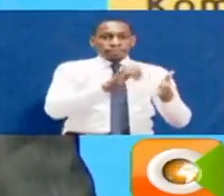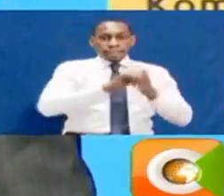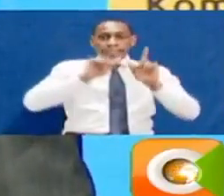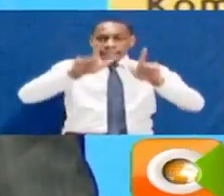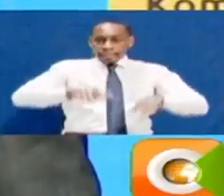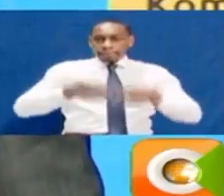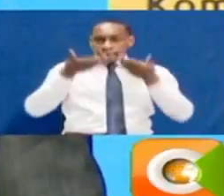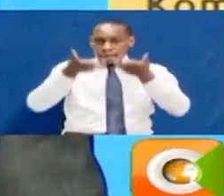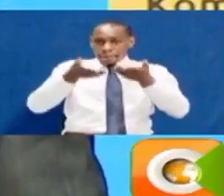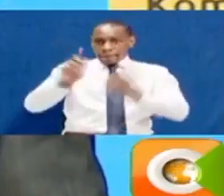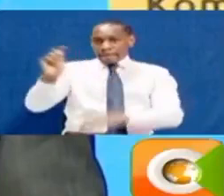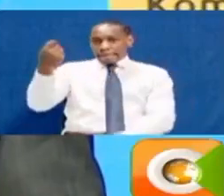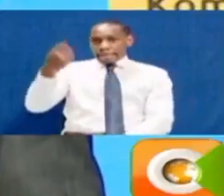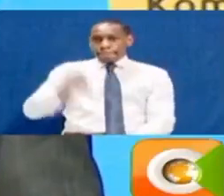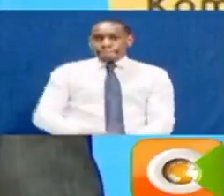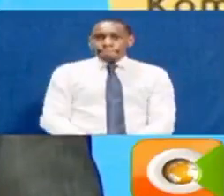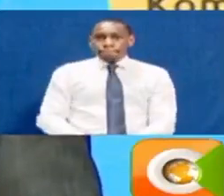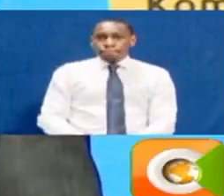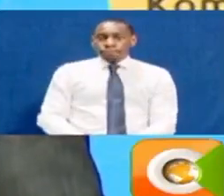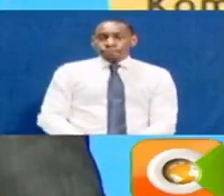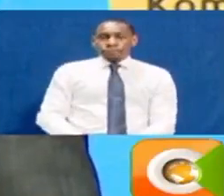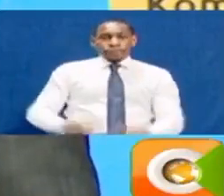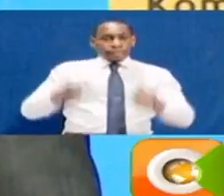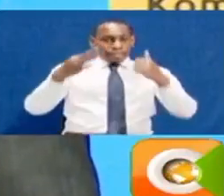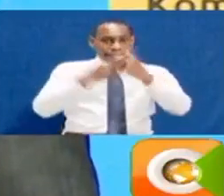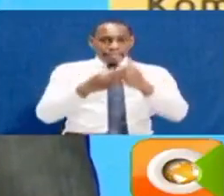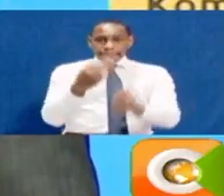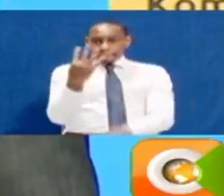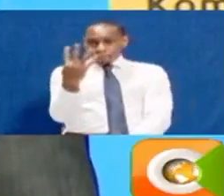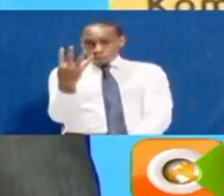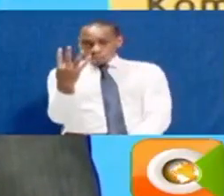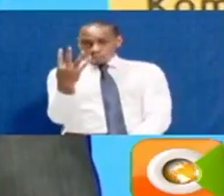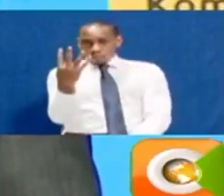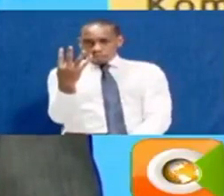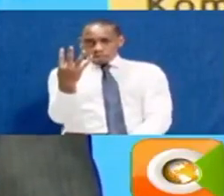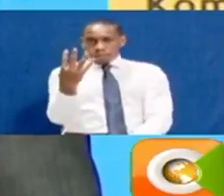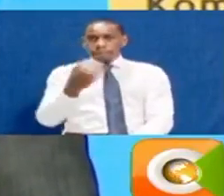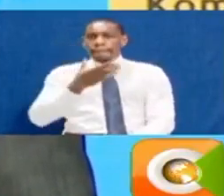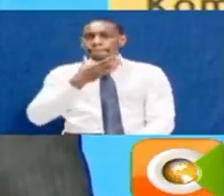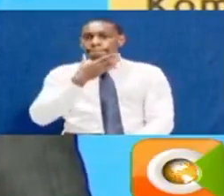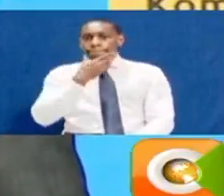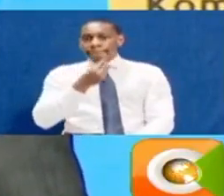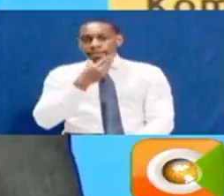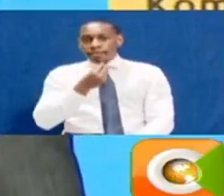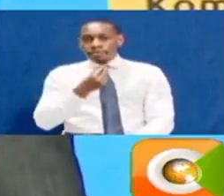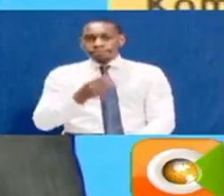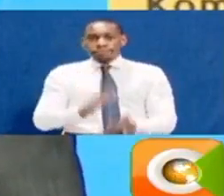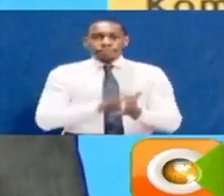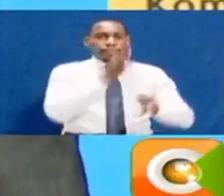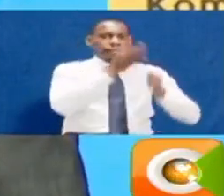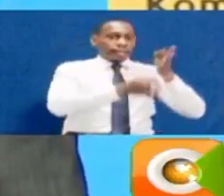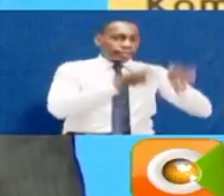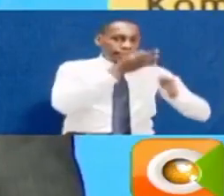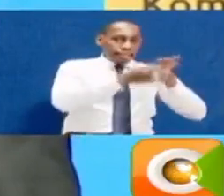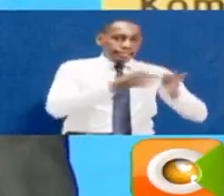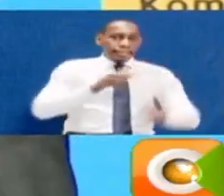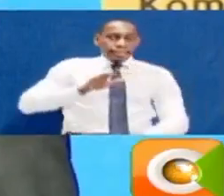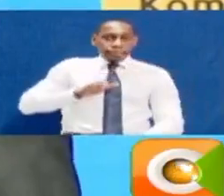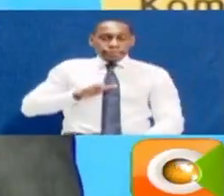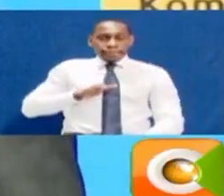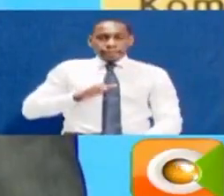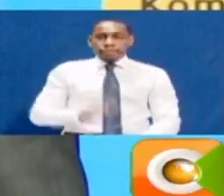us, with 84 being males and 33